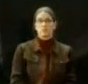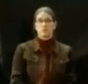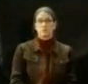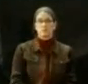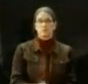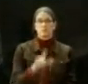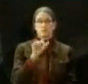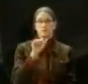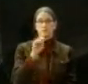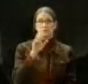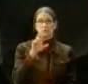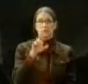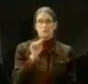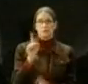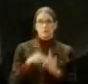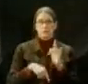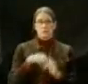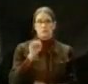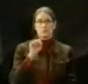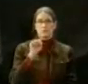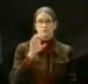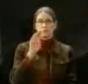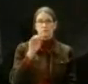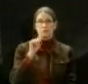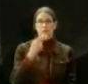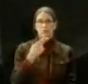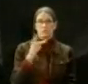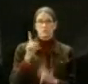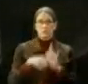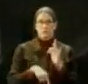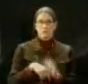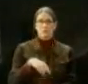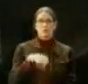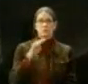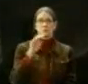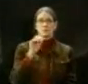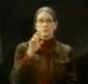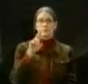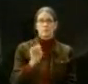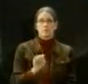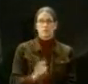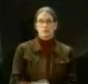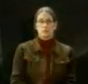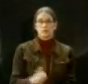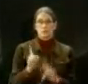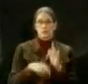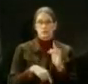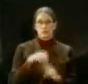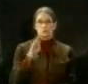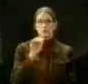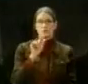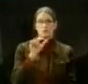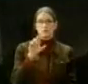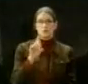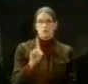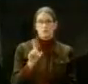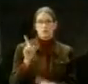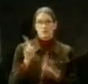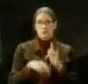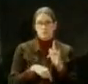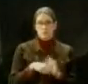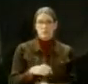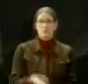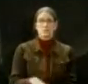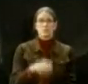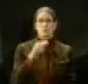Lambert. Pass. Commissioner Smith. Pass. Commissioner Moore. Pass. Pass. Commissioner Ballard. Pass.